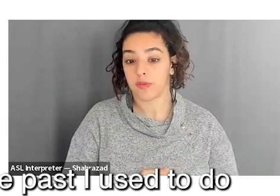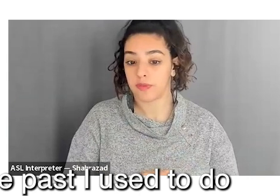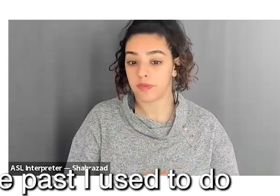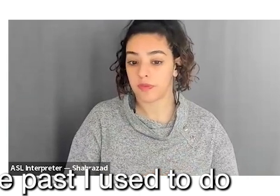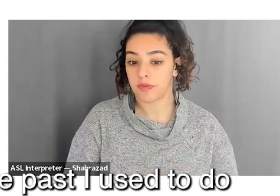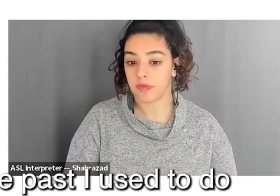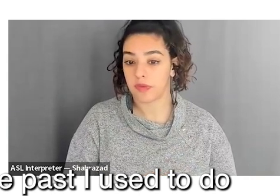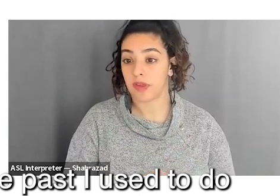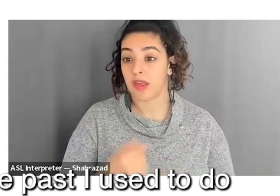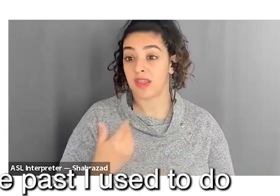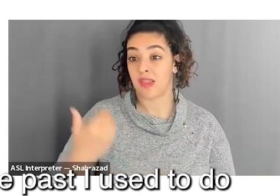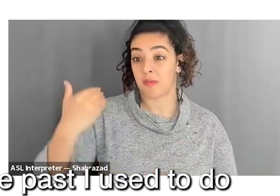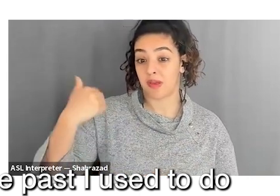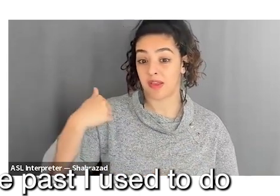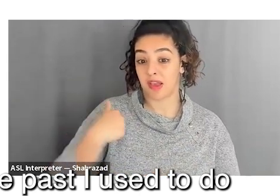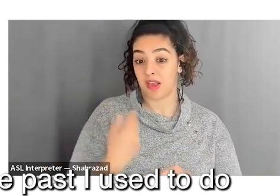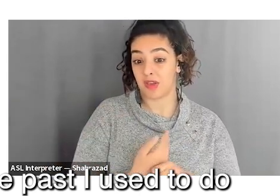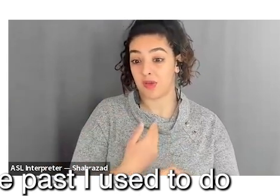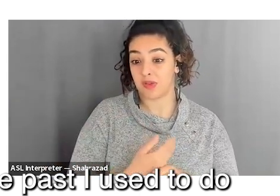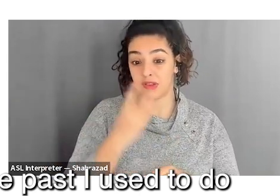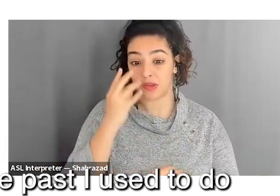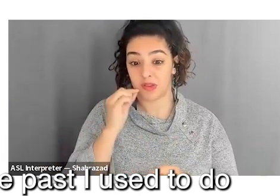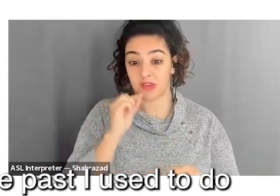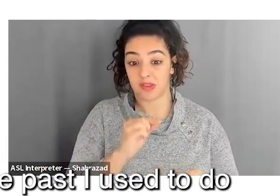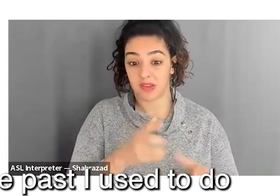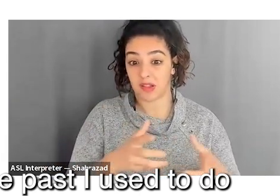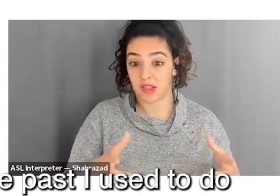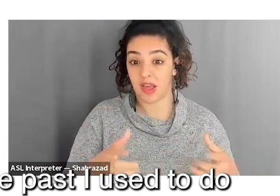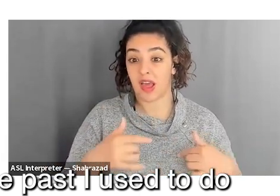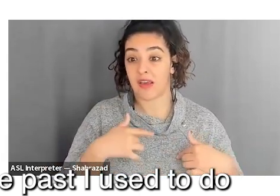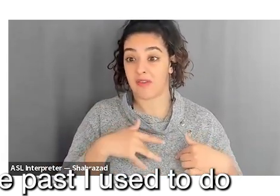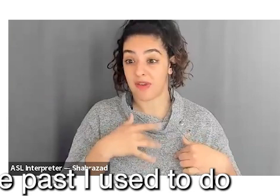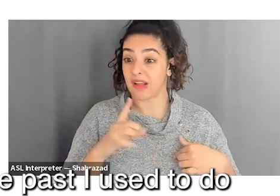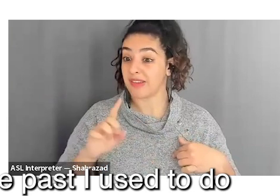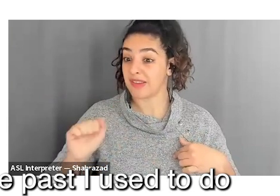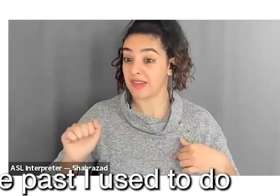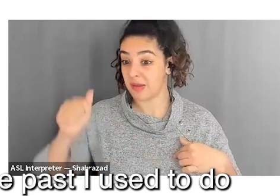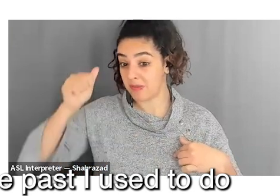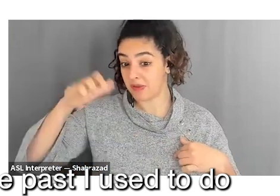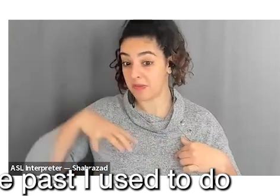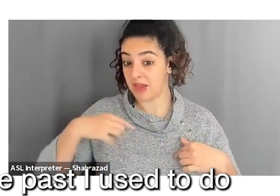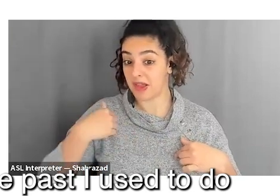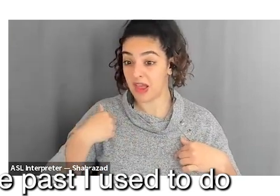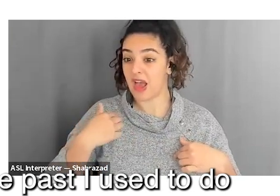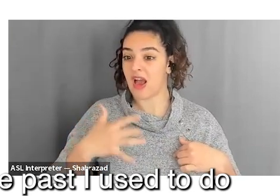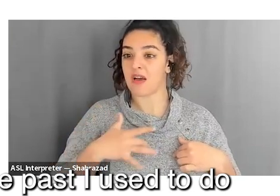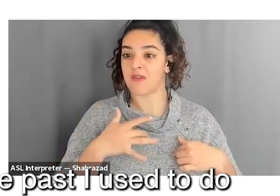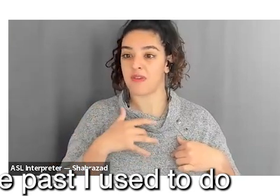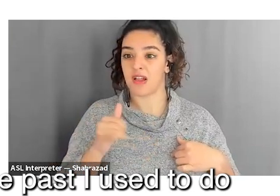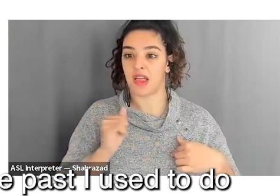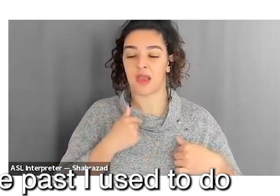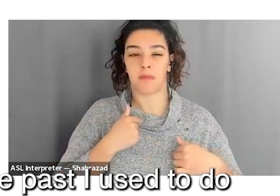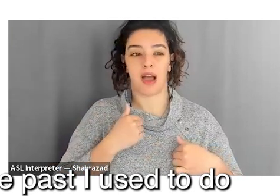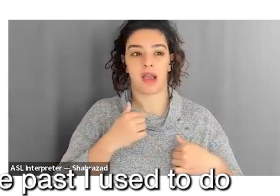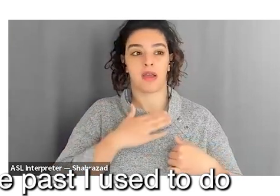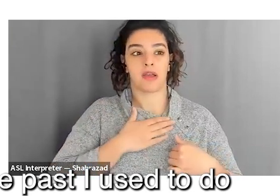And in the past, I used to do this a lot as a wholeheartedly disabled man. I was like really shrinking my disability.